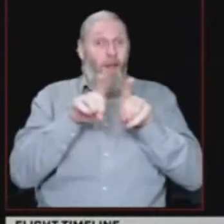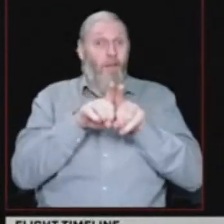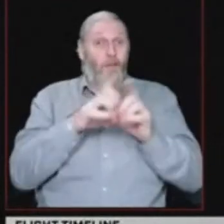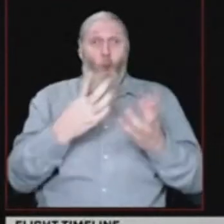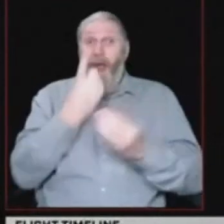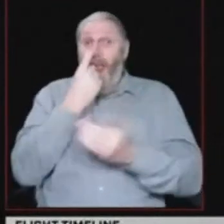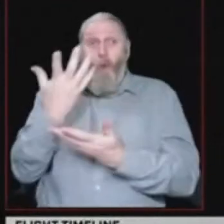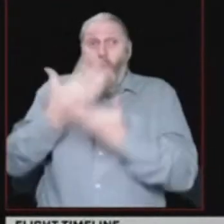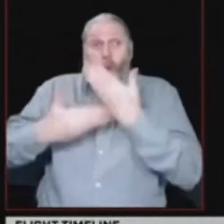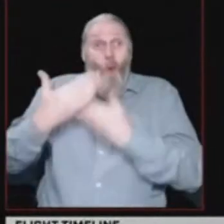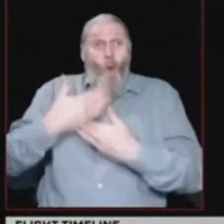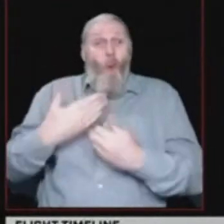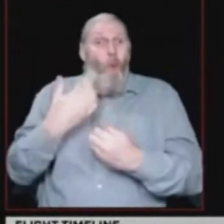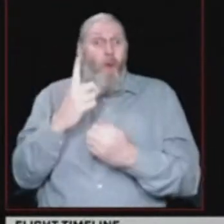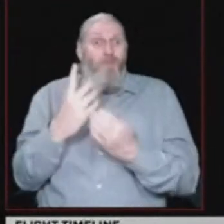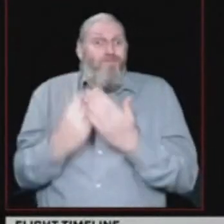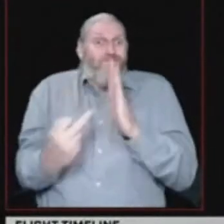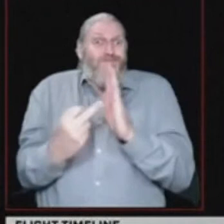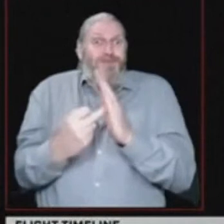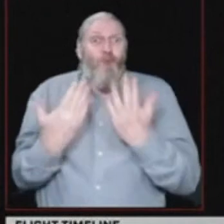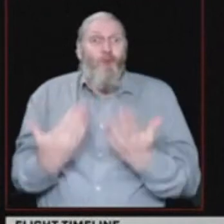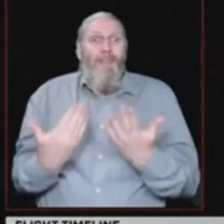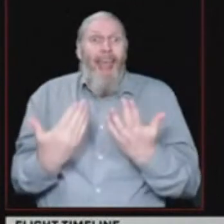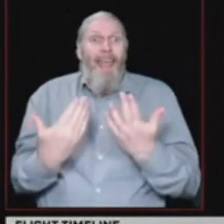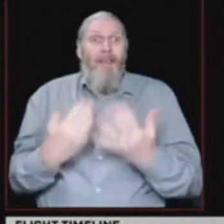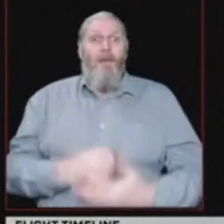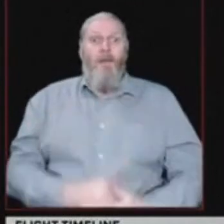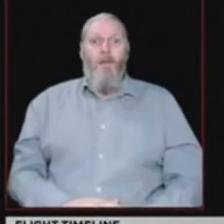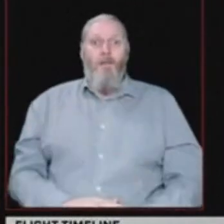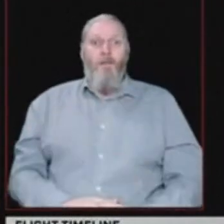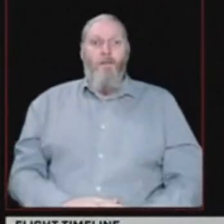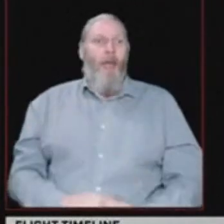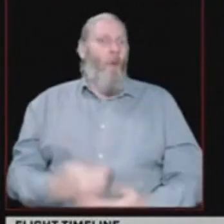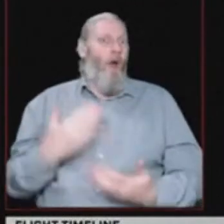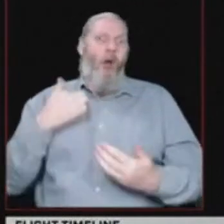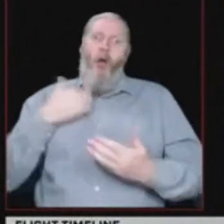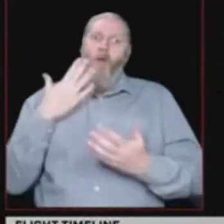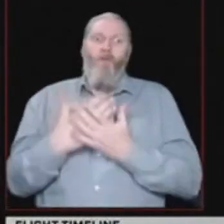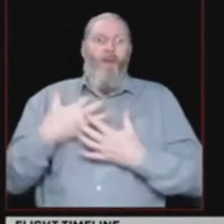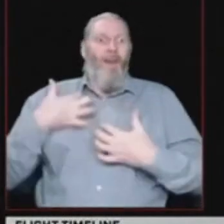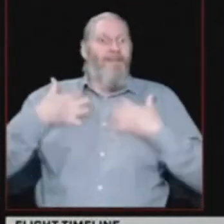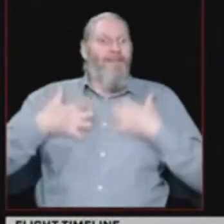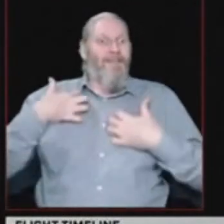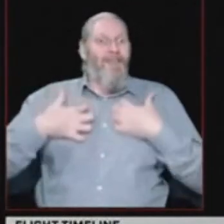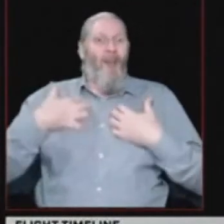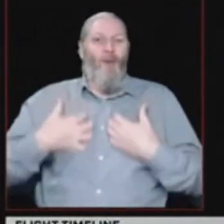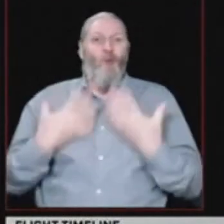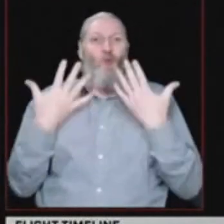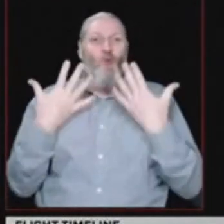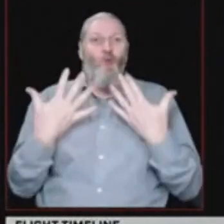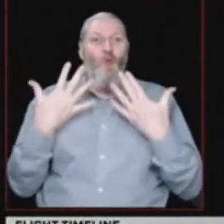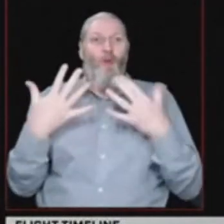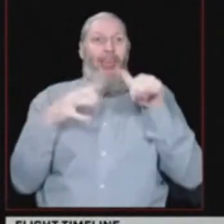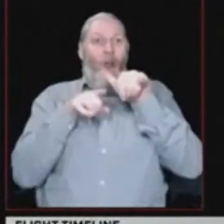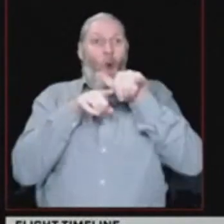Yeah, no, we're very excited about the launch. I mean, this is something which we've been working on for more than a decade